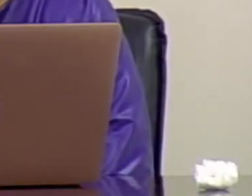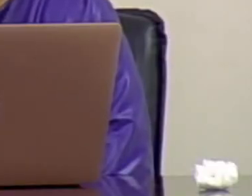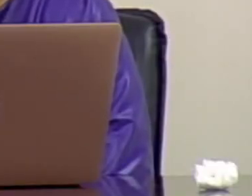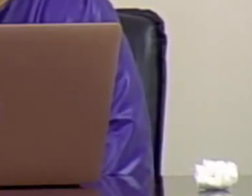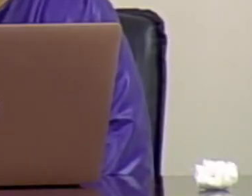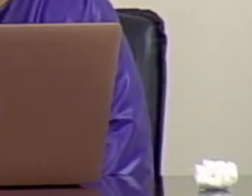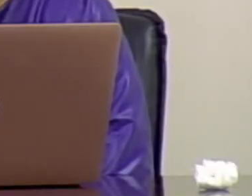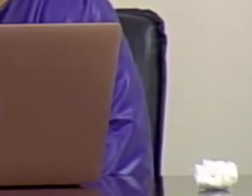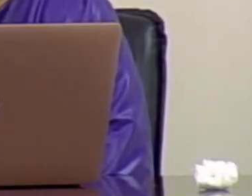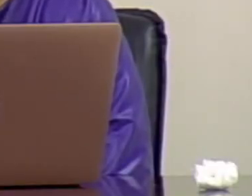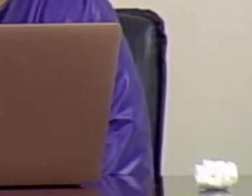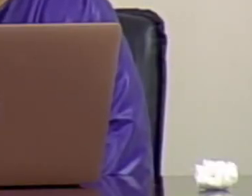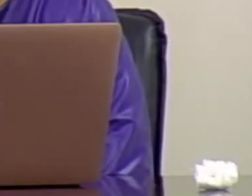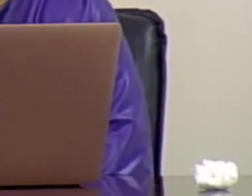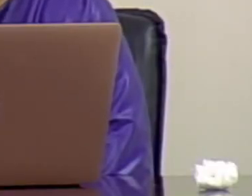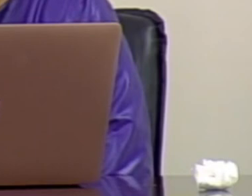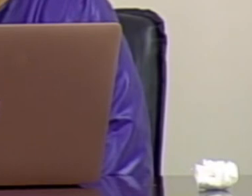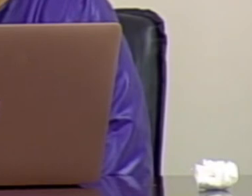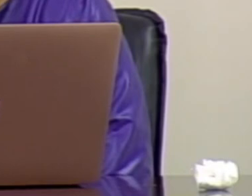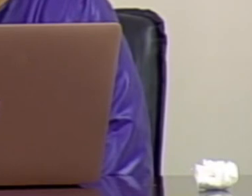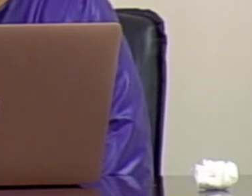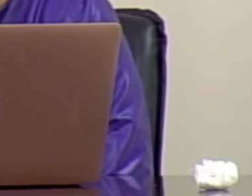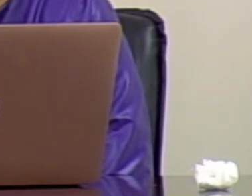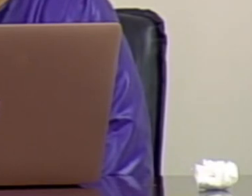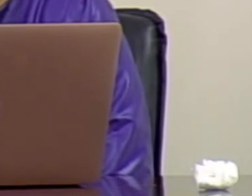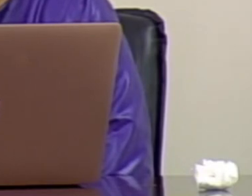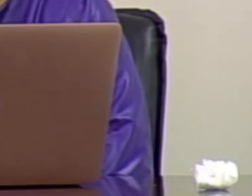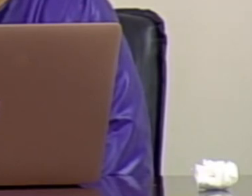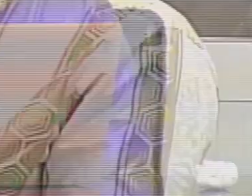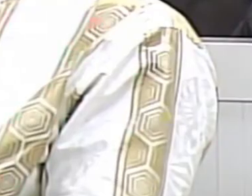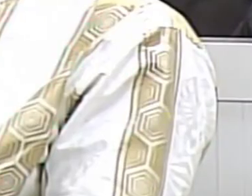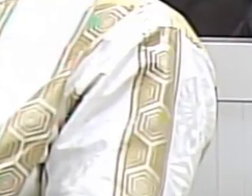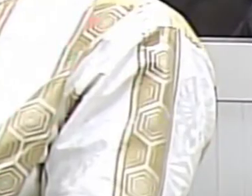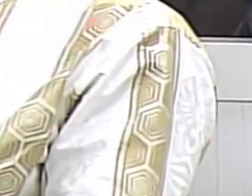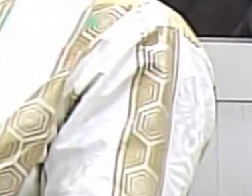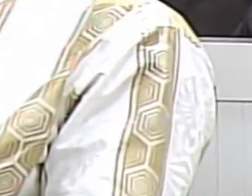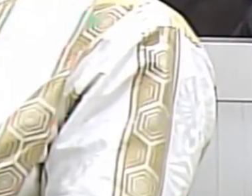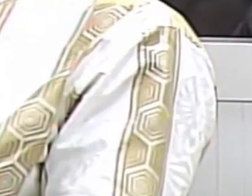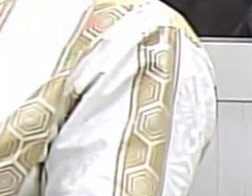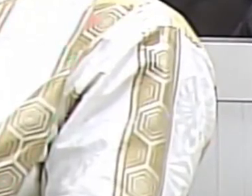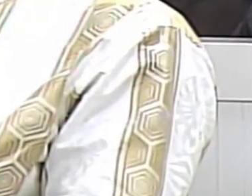But there were also some who didn't occupy leadership positions.